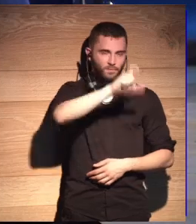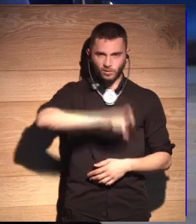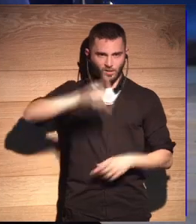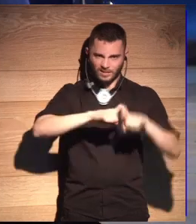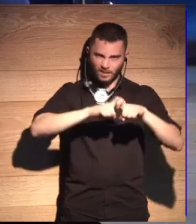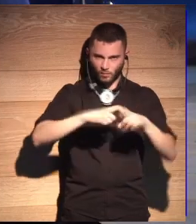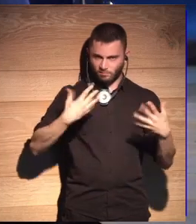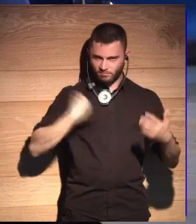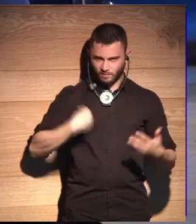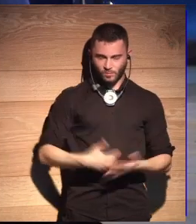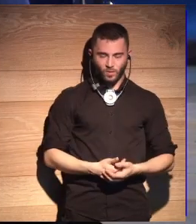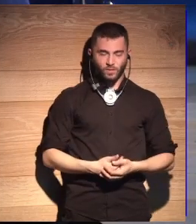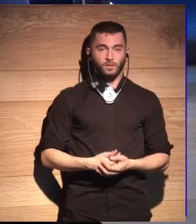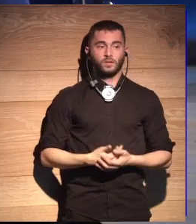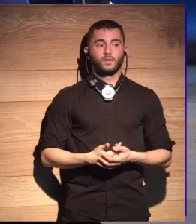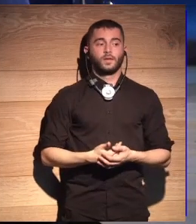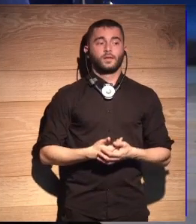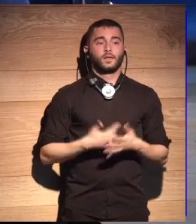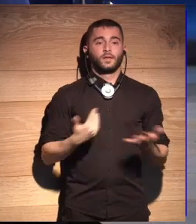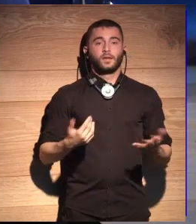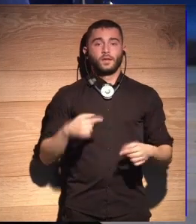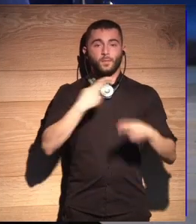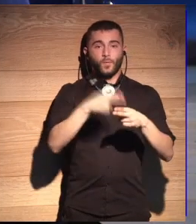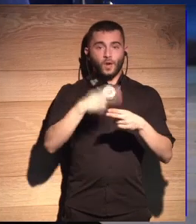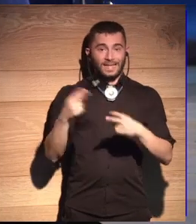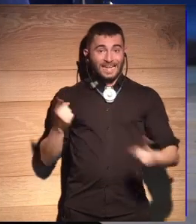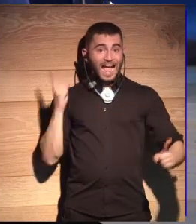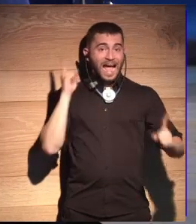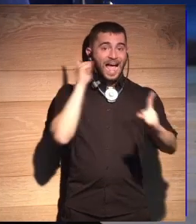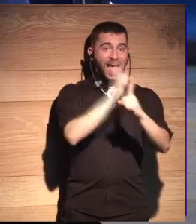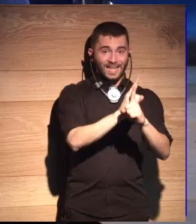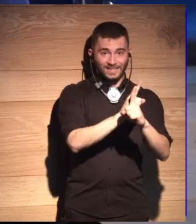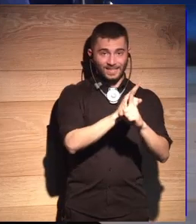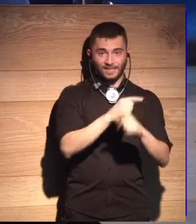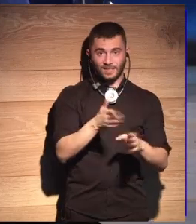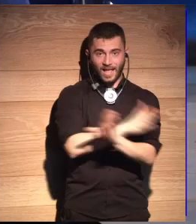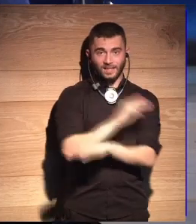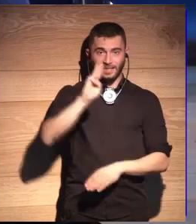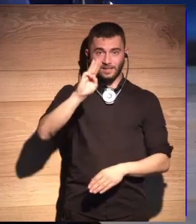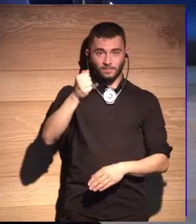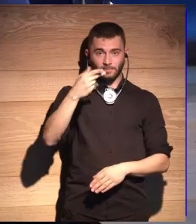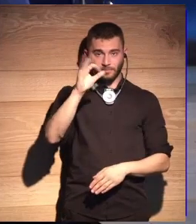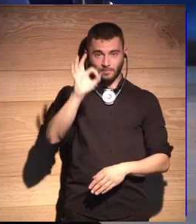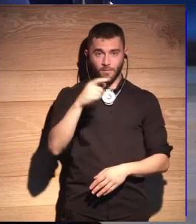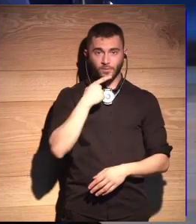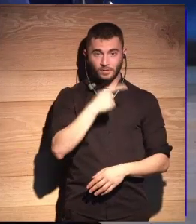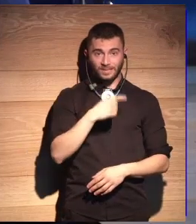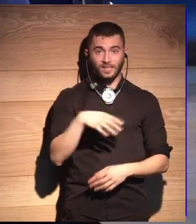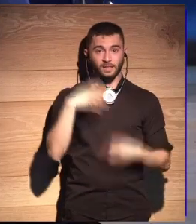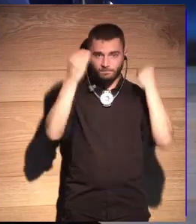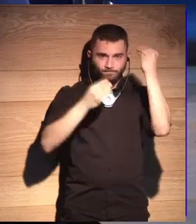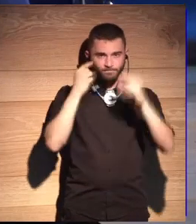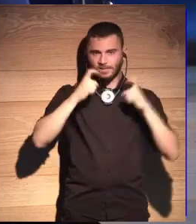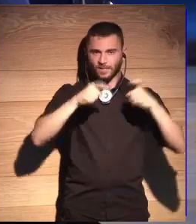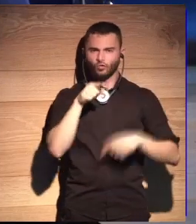they're anti-politics in the sort of sense that Pablo was talking about, of actually trying to reason why you believe something should be done, and they